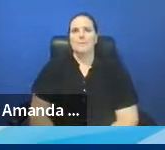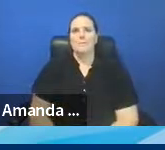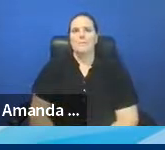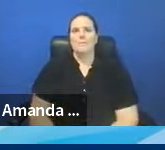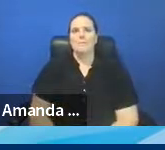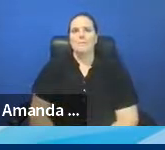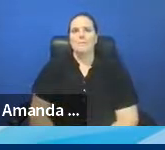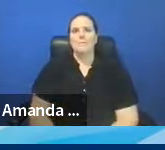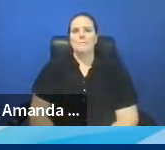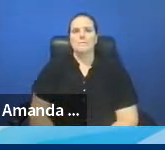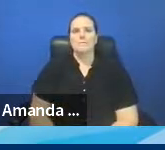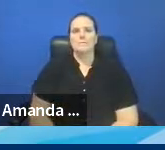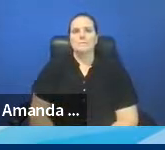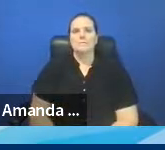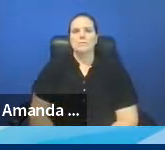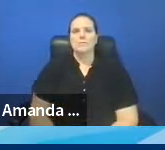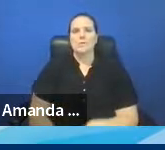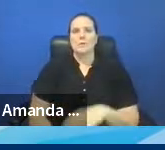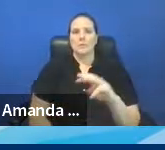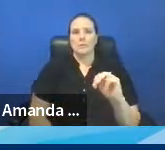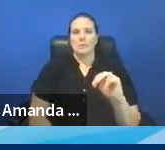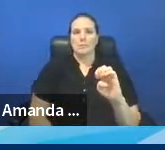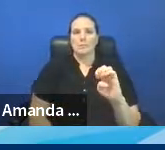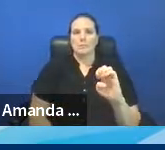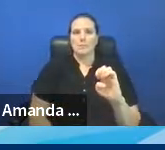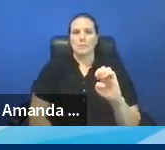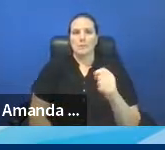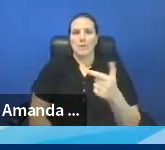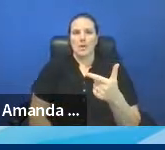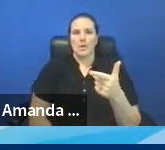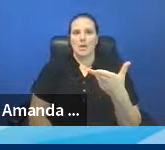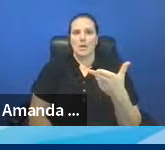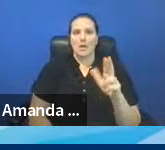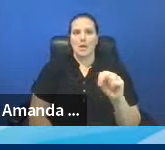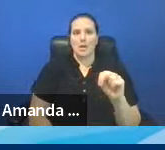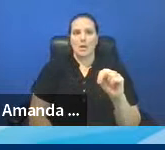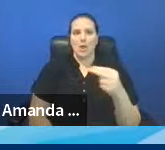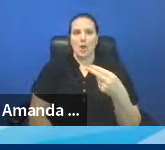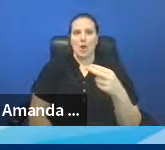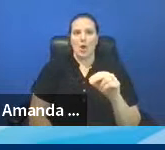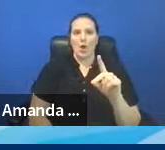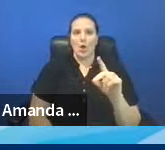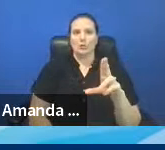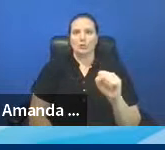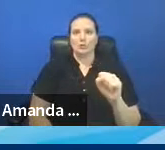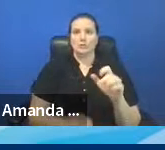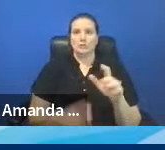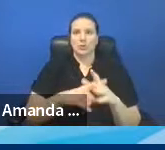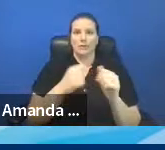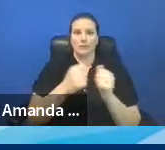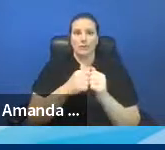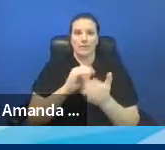welcome Megan Hodges to kick off the conversation relative to tolling update.